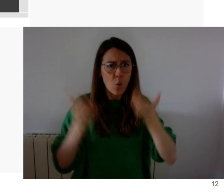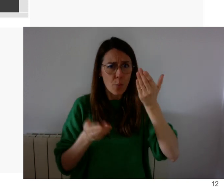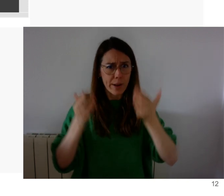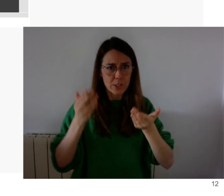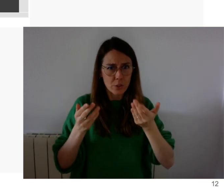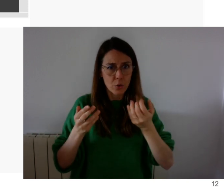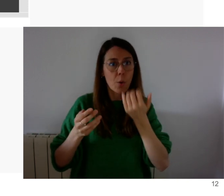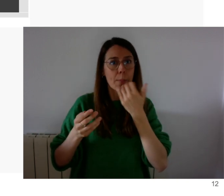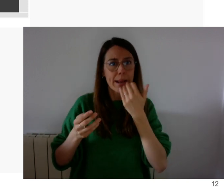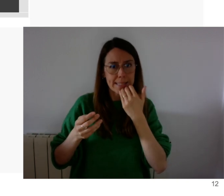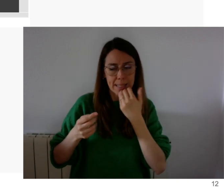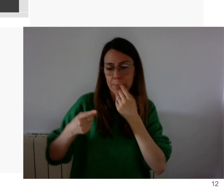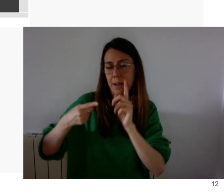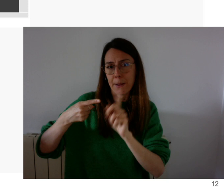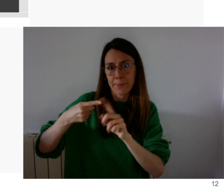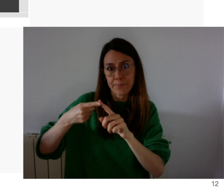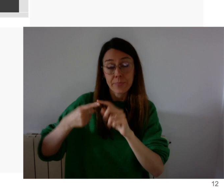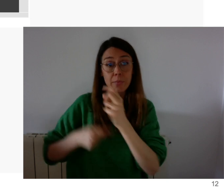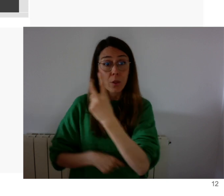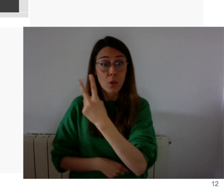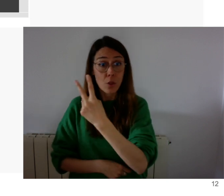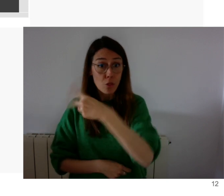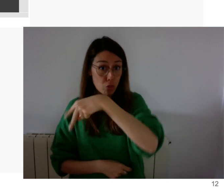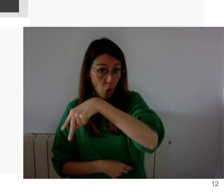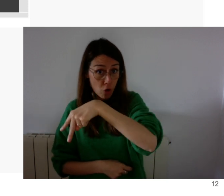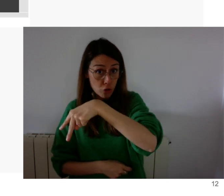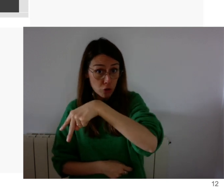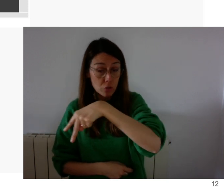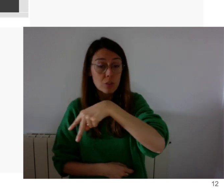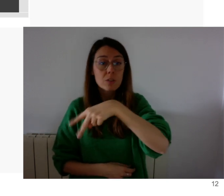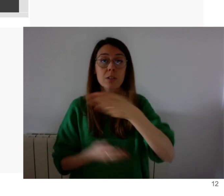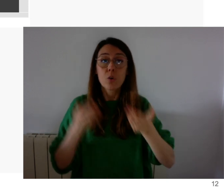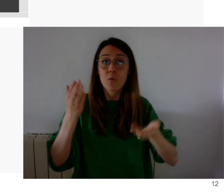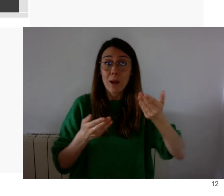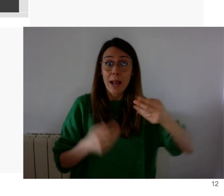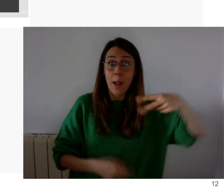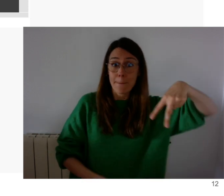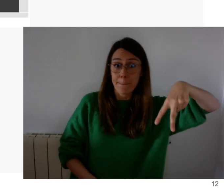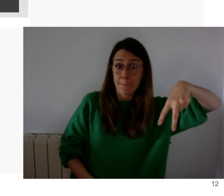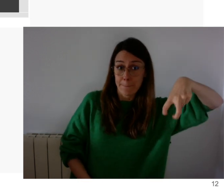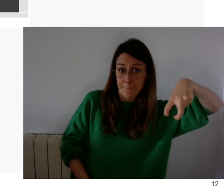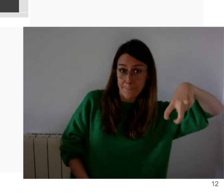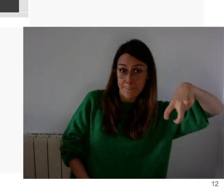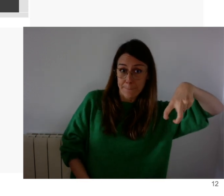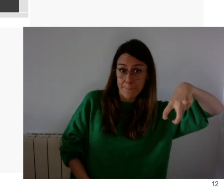statistical analysis for all factors, and we looked at